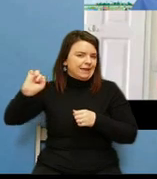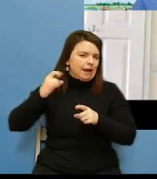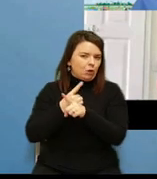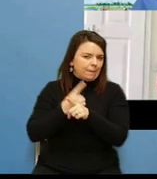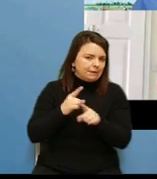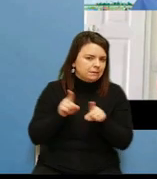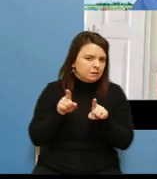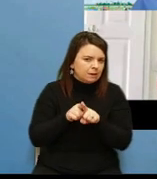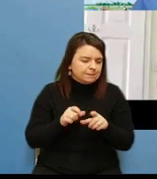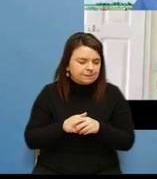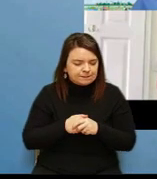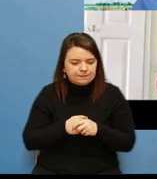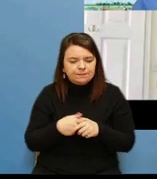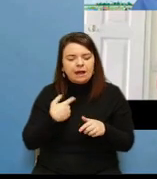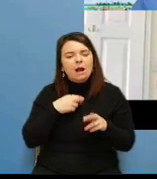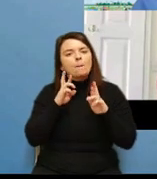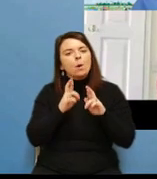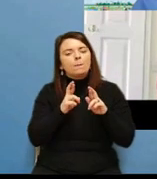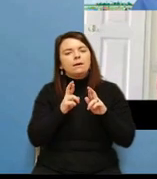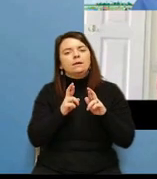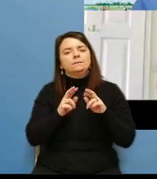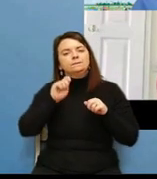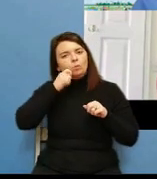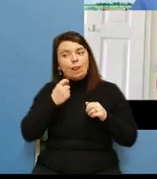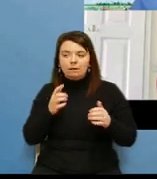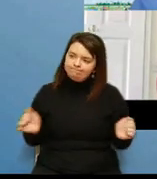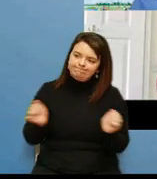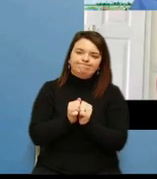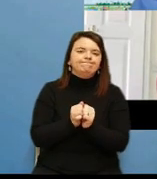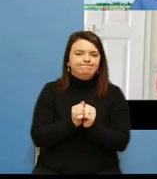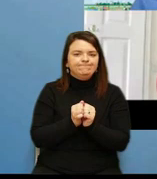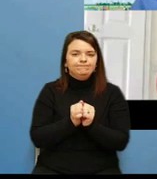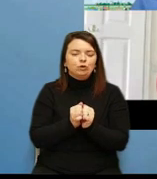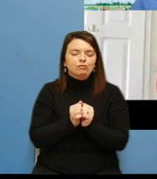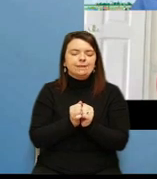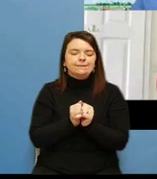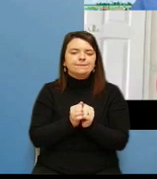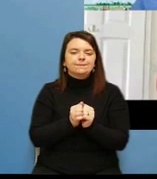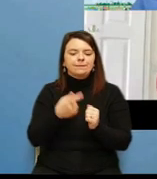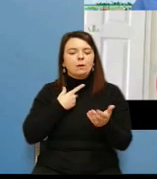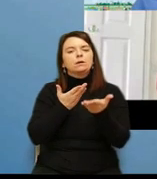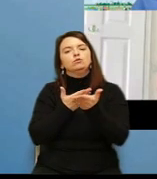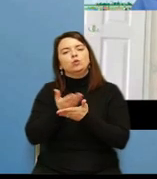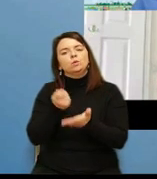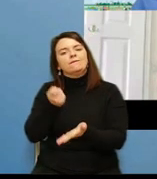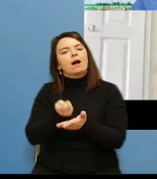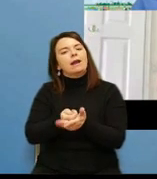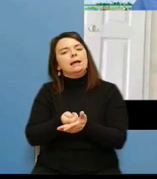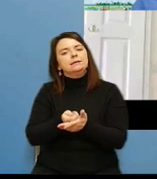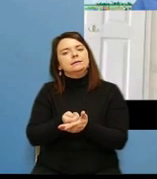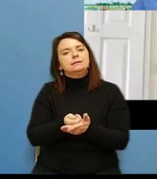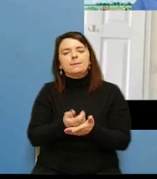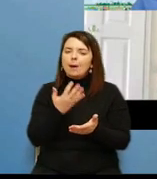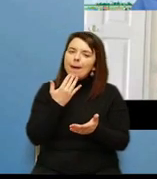LMC on for their comments. And I'm hoping there'll be good agreement with that, and then